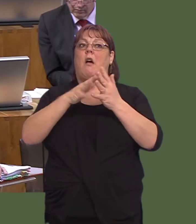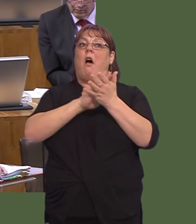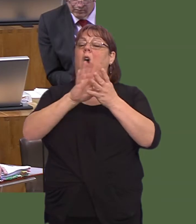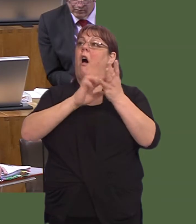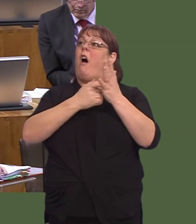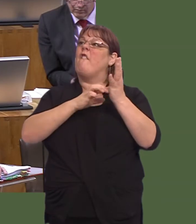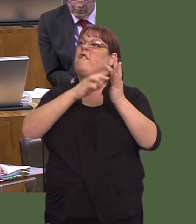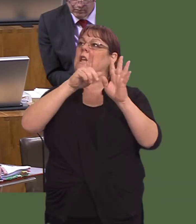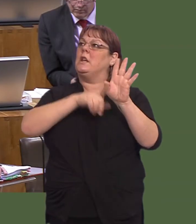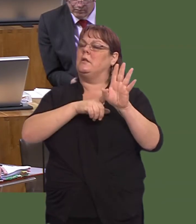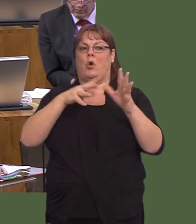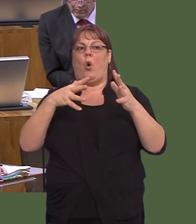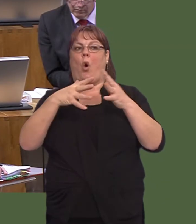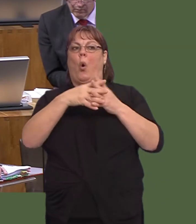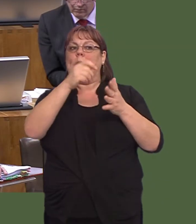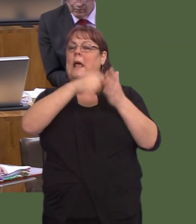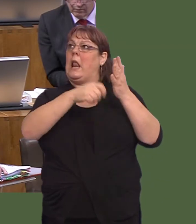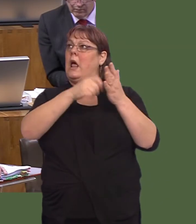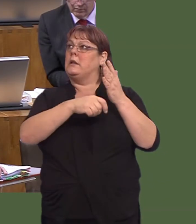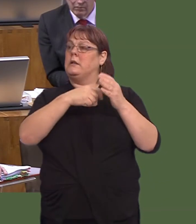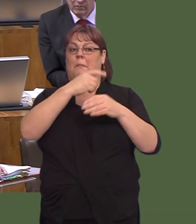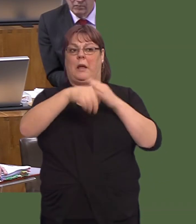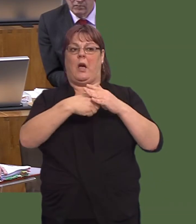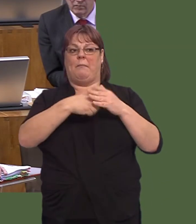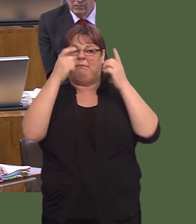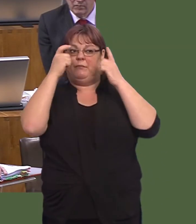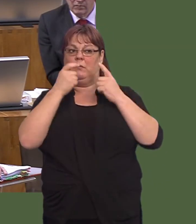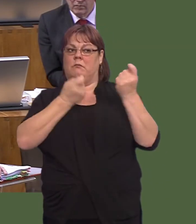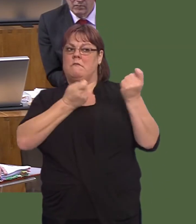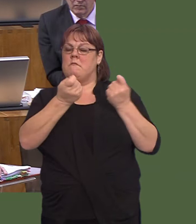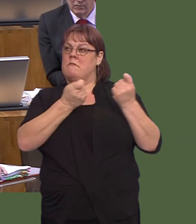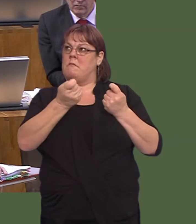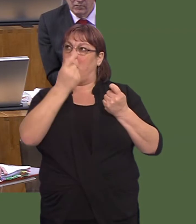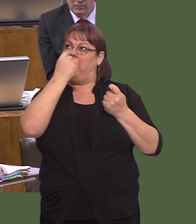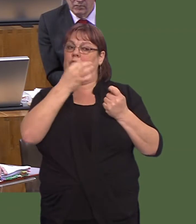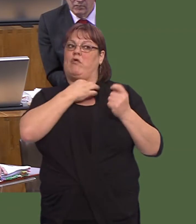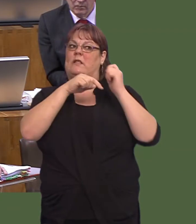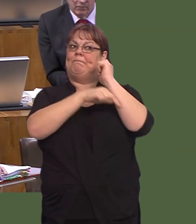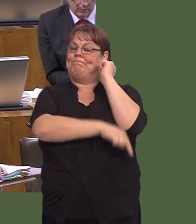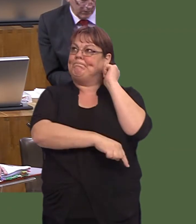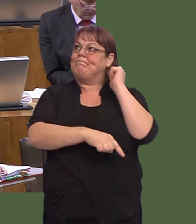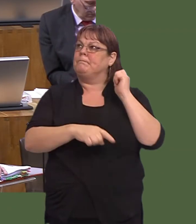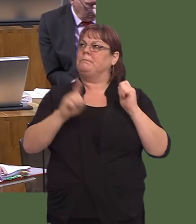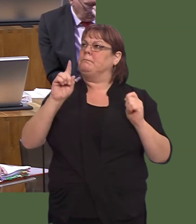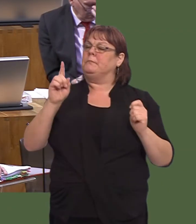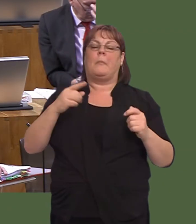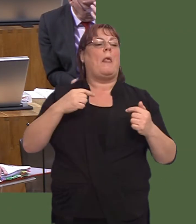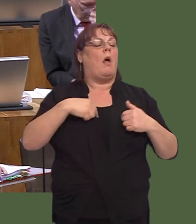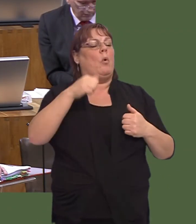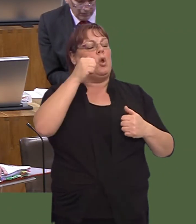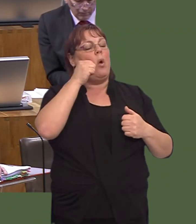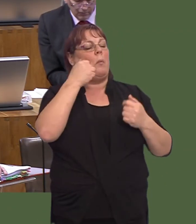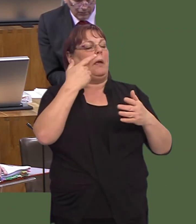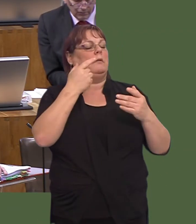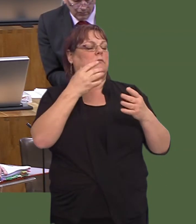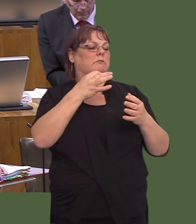administration? Well, I've been made aware that wholesaler Palmer & Harvey has gone into administration. For any business in Wales impacted by the announcement, guidance and support